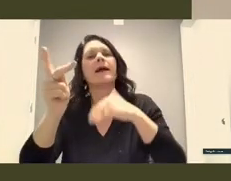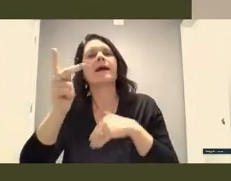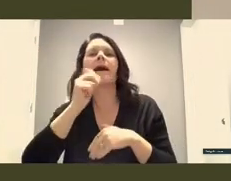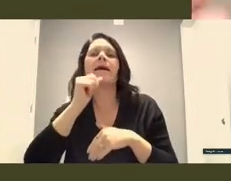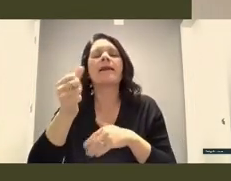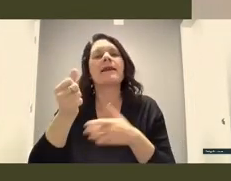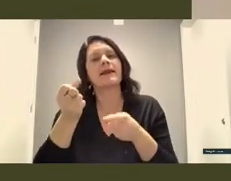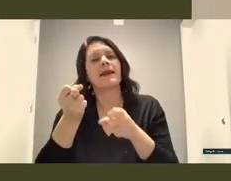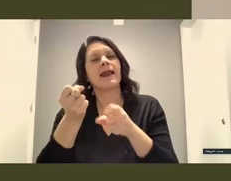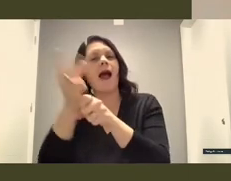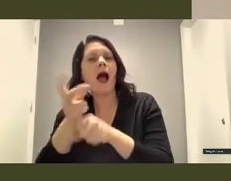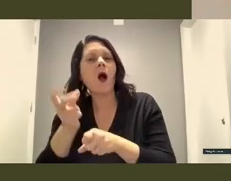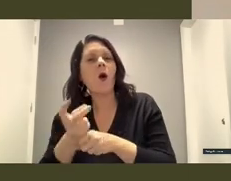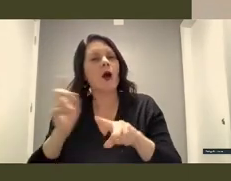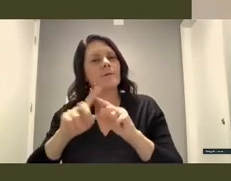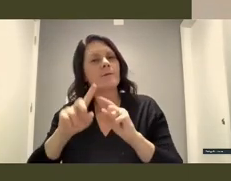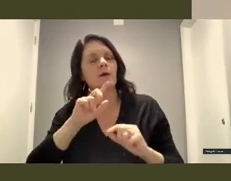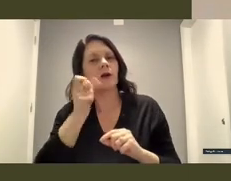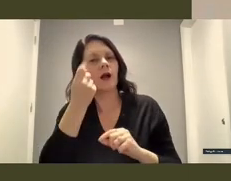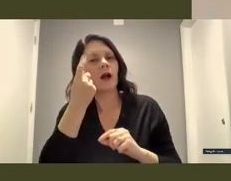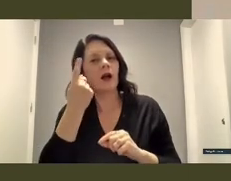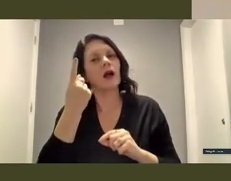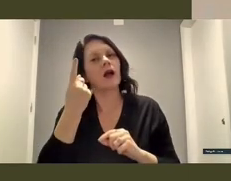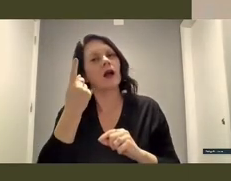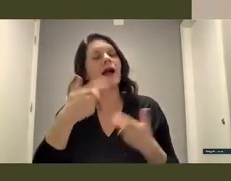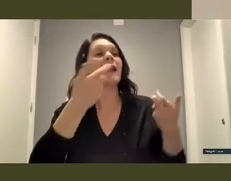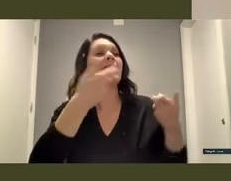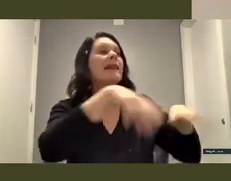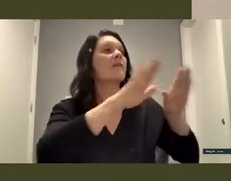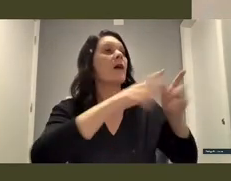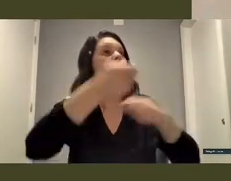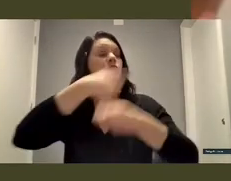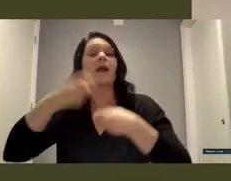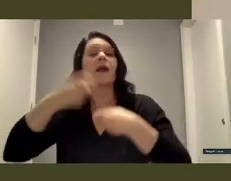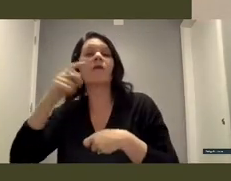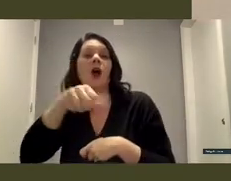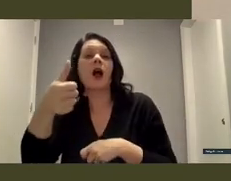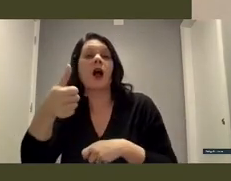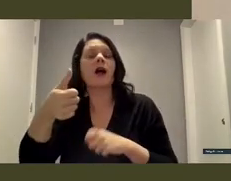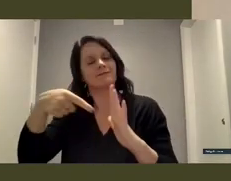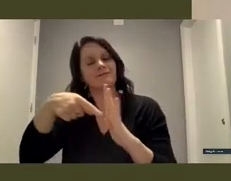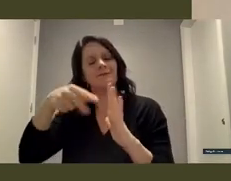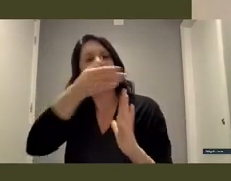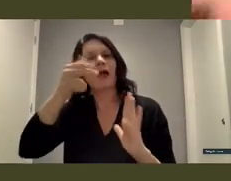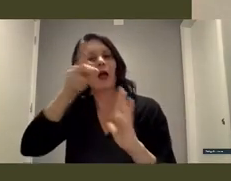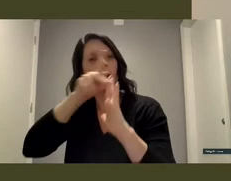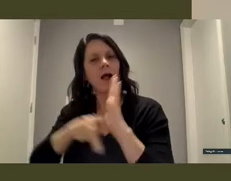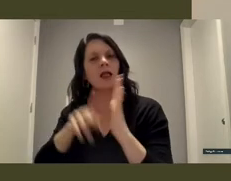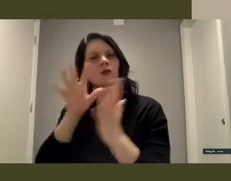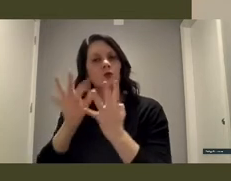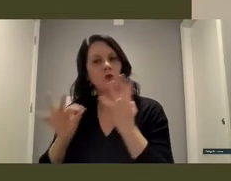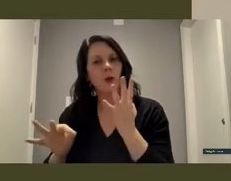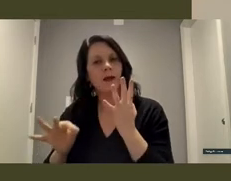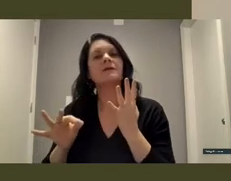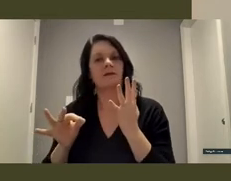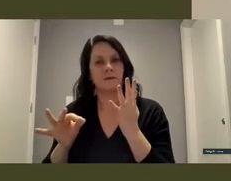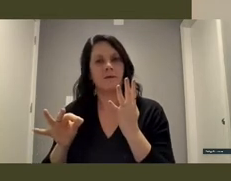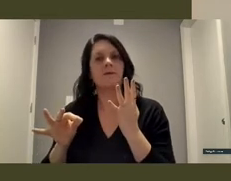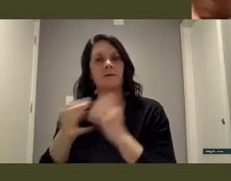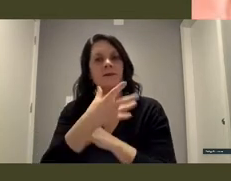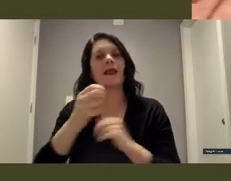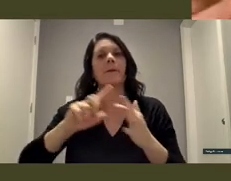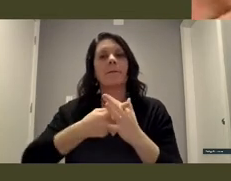understanding what our trade-offs are from our policy choices, and then beginning to look at our funding